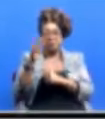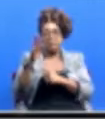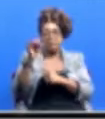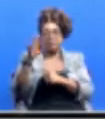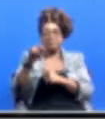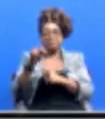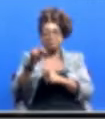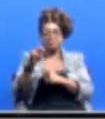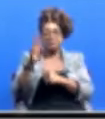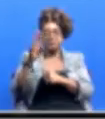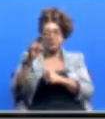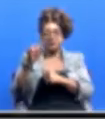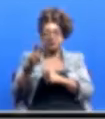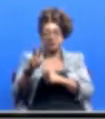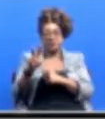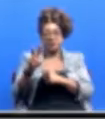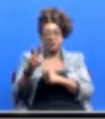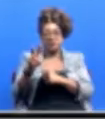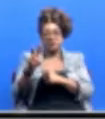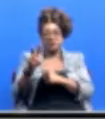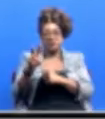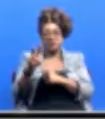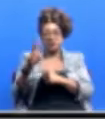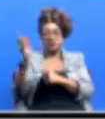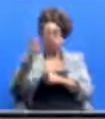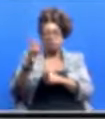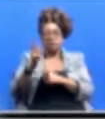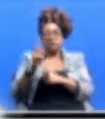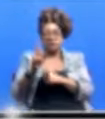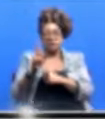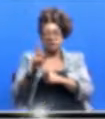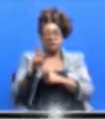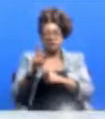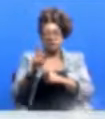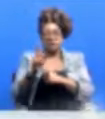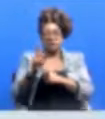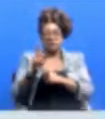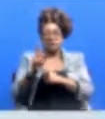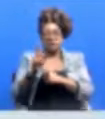Brian Mushiri, NTV, Nairobi.